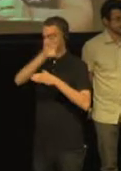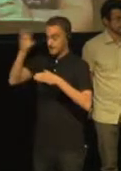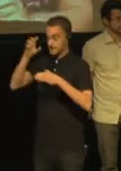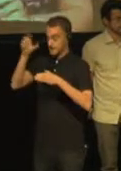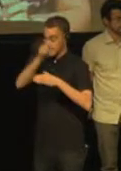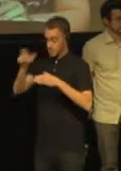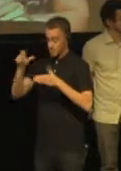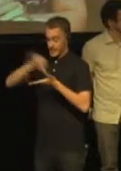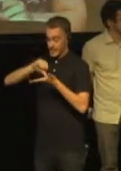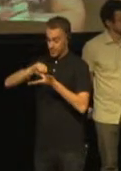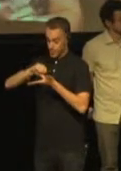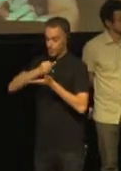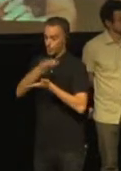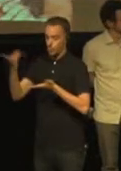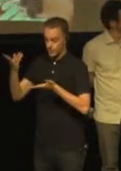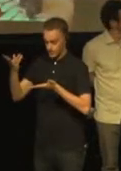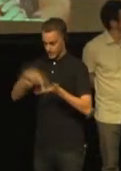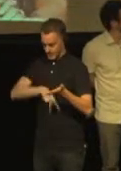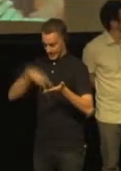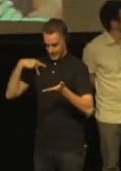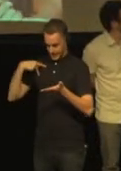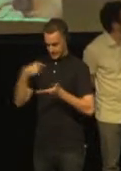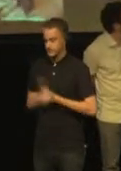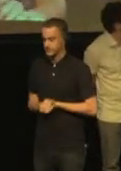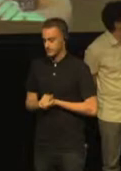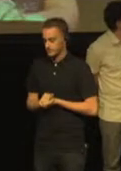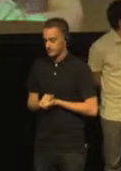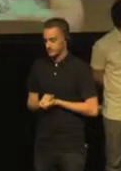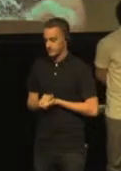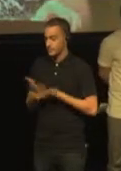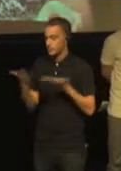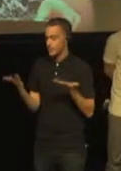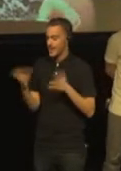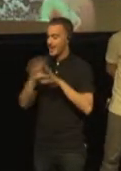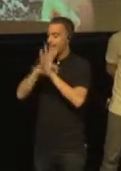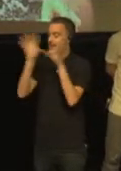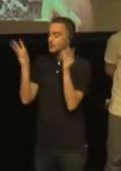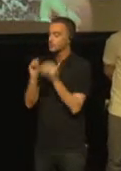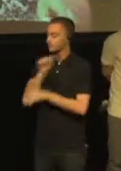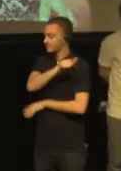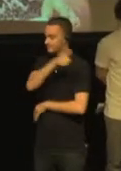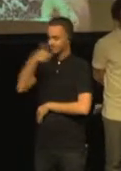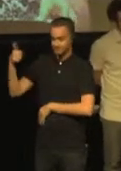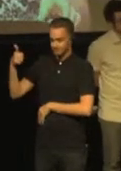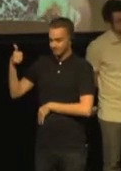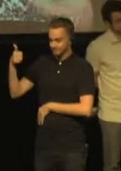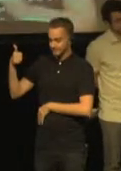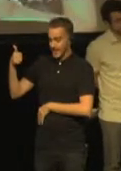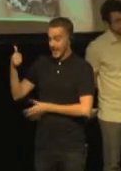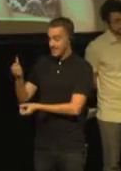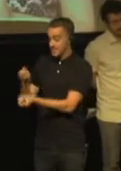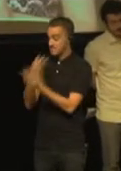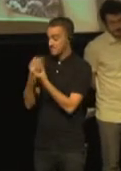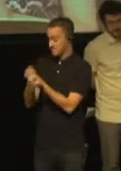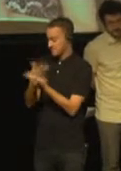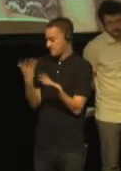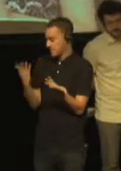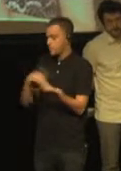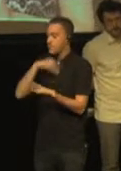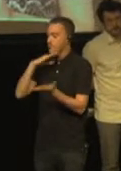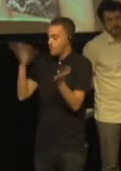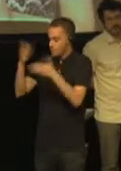So we come to our first key finding. We do not have enough data about who is